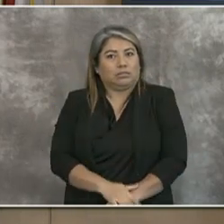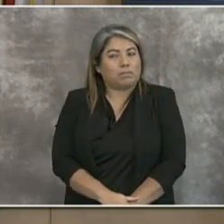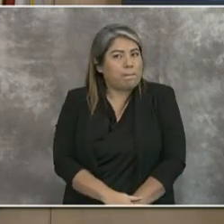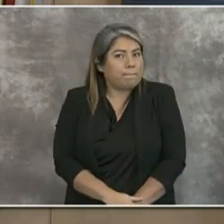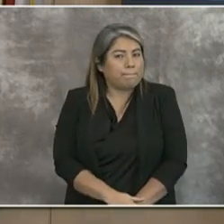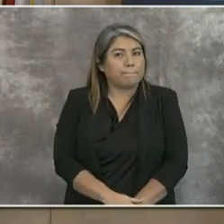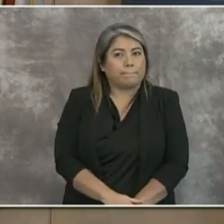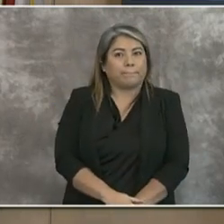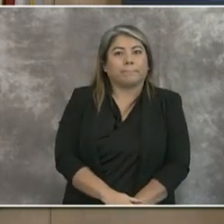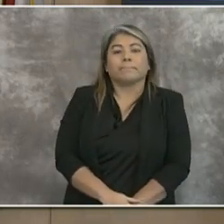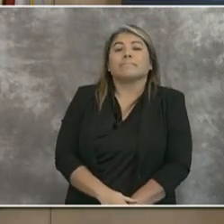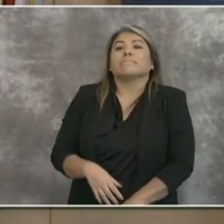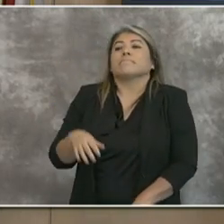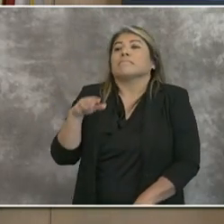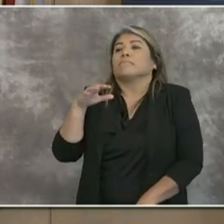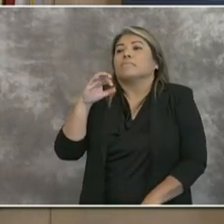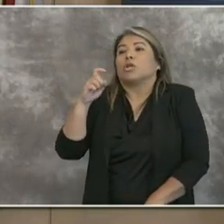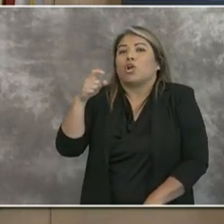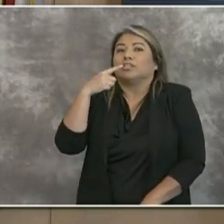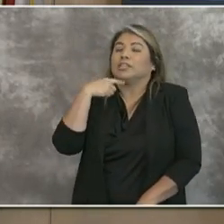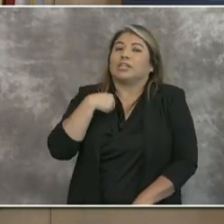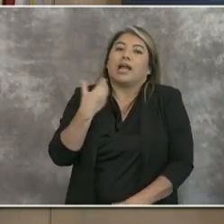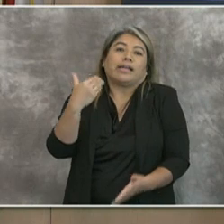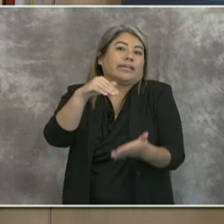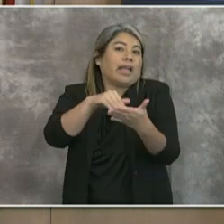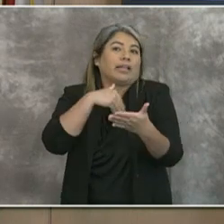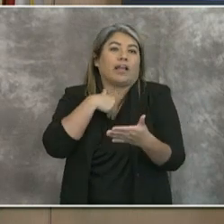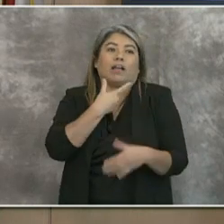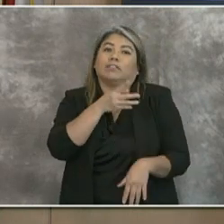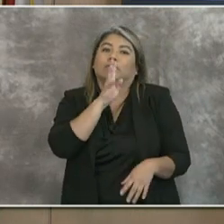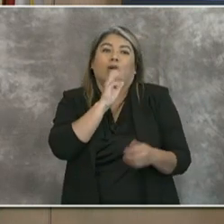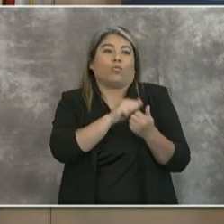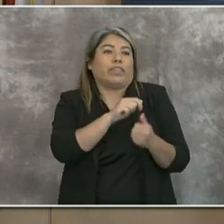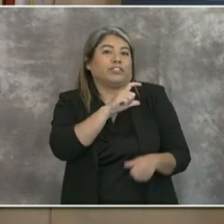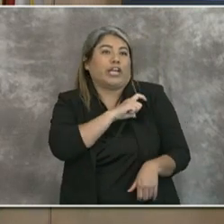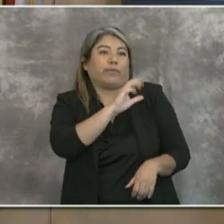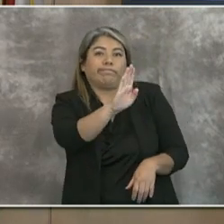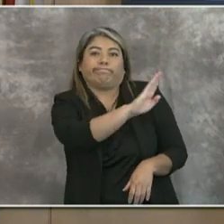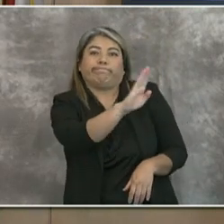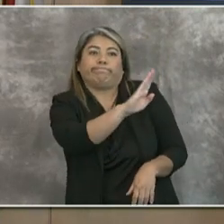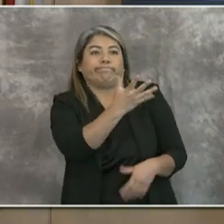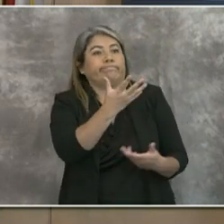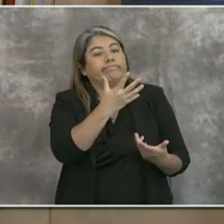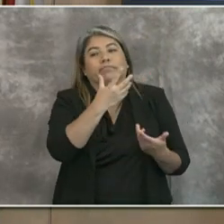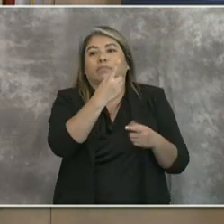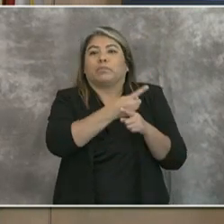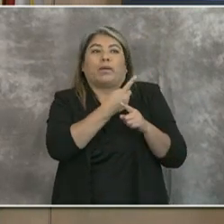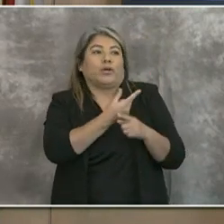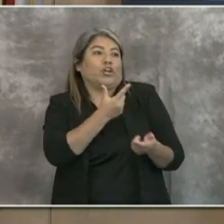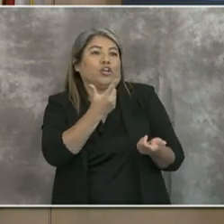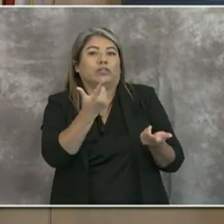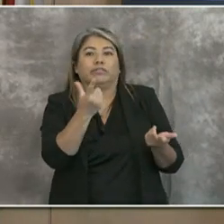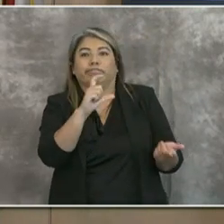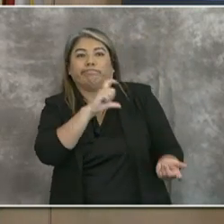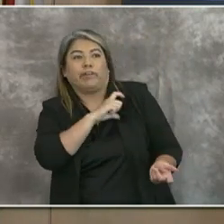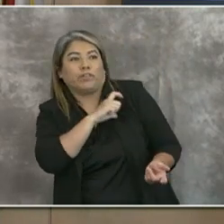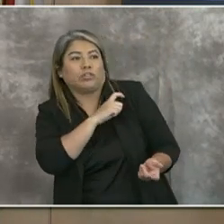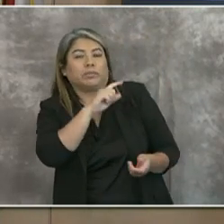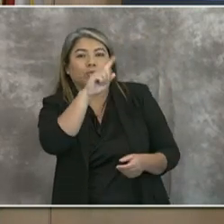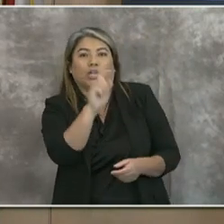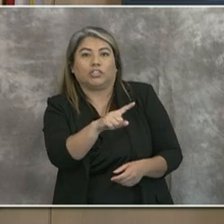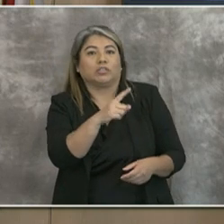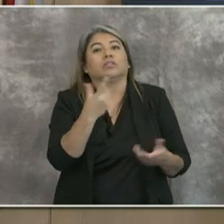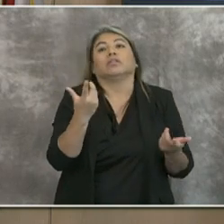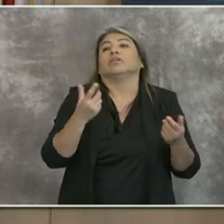Well, I think I would refer you to the sheriff. He's the proper law enforcement agent for the county of San Diego.